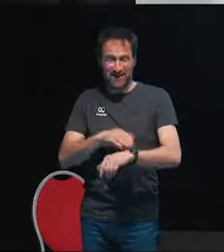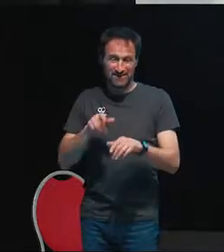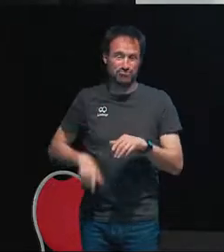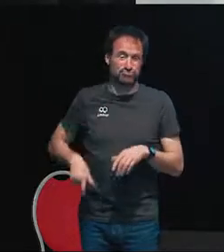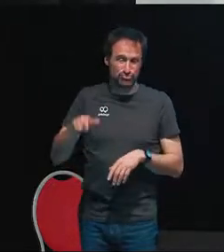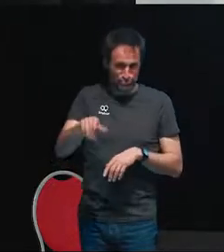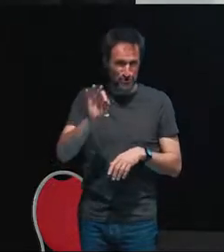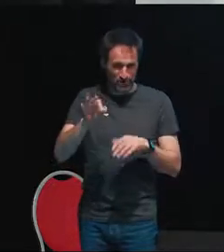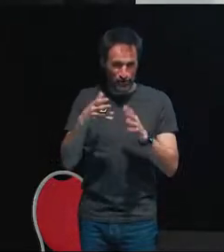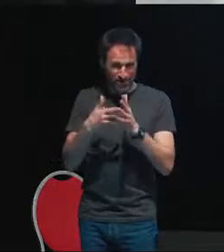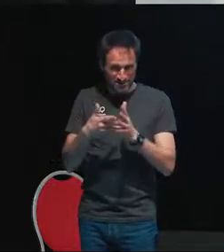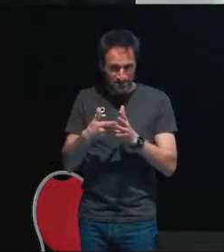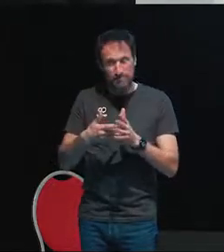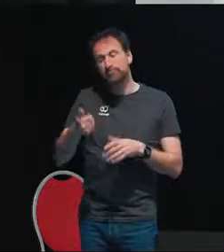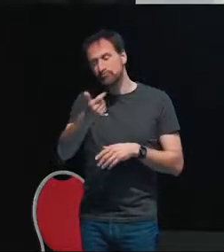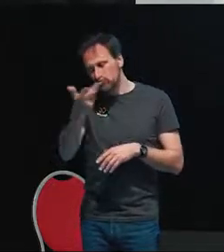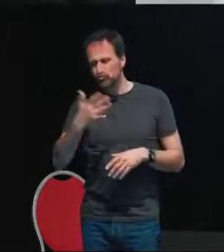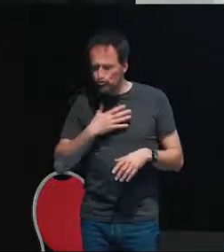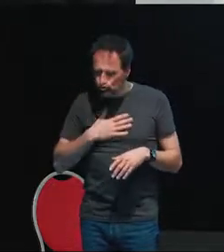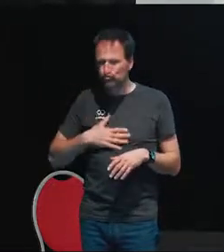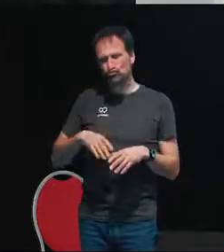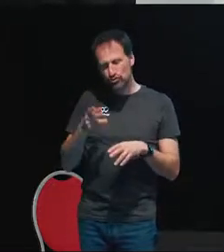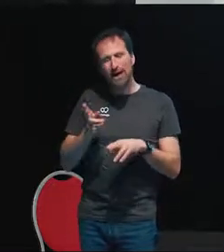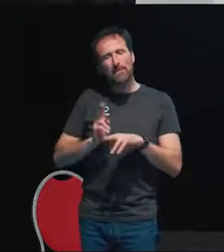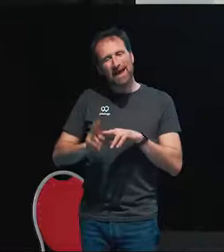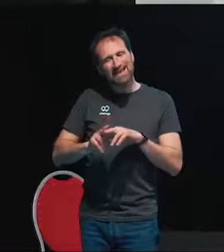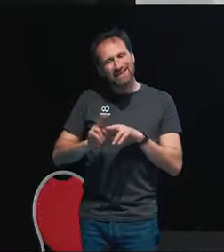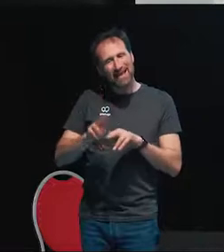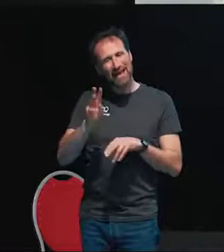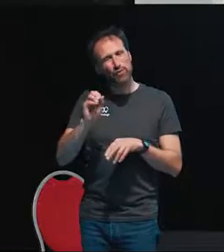some people love to maintain webpack I don't